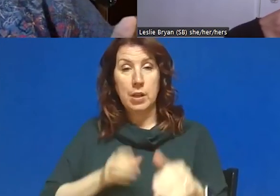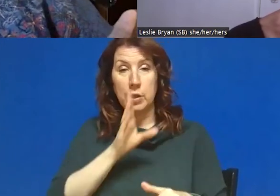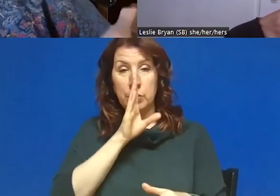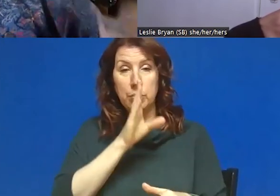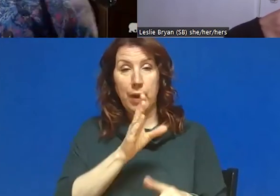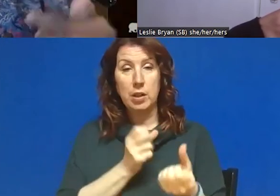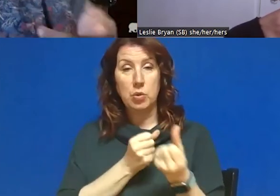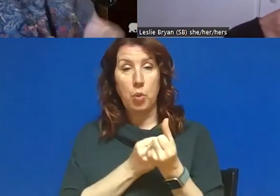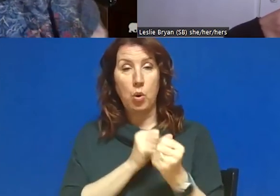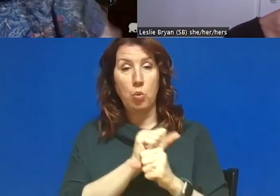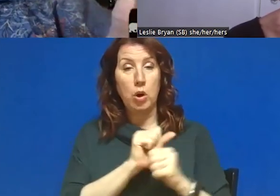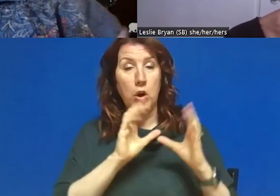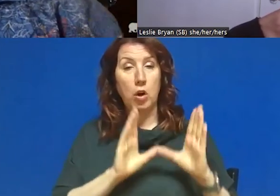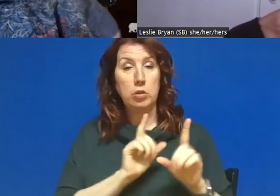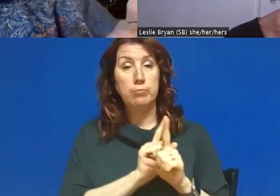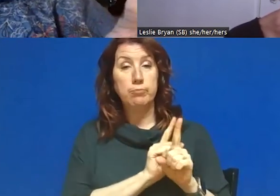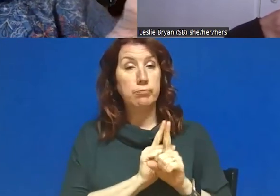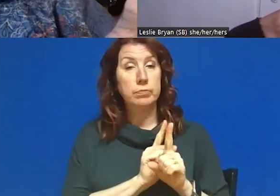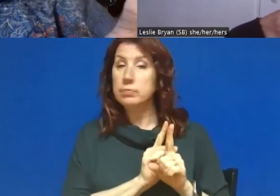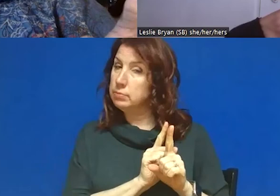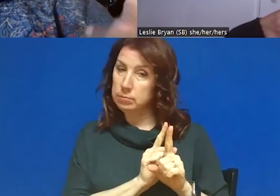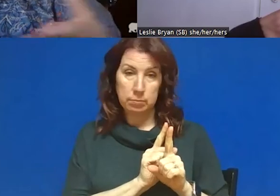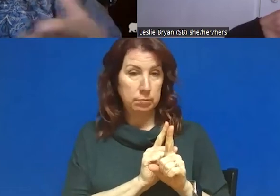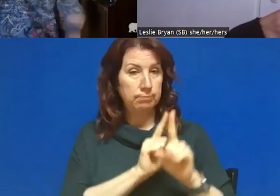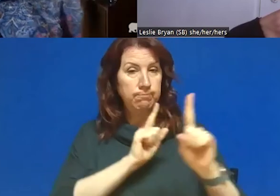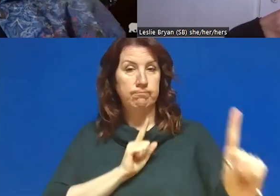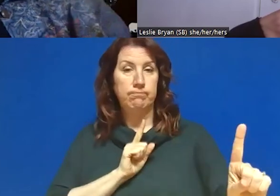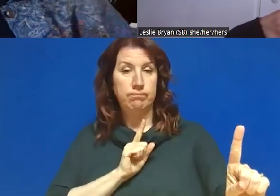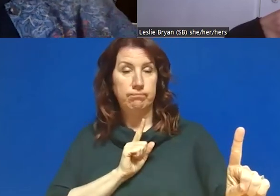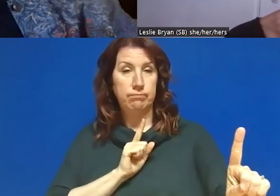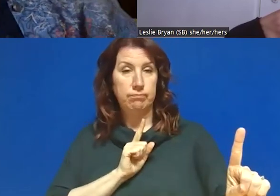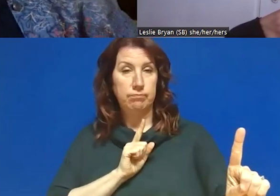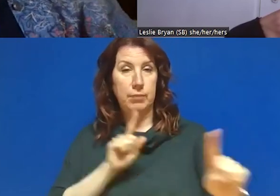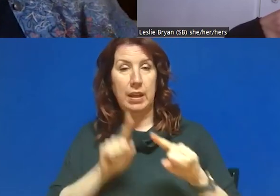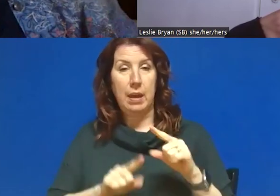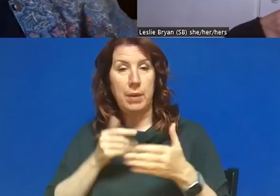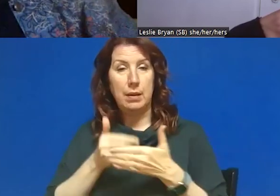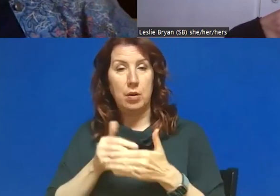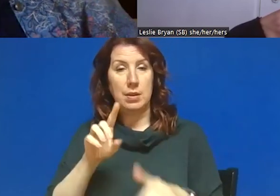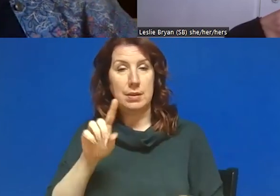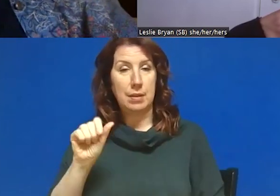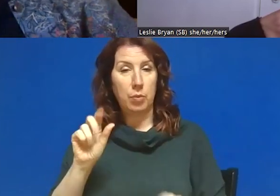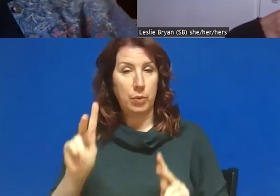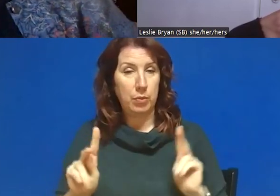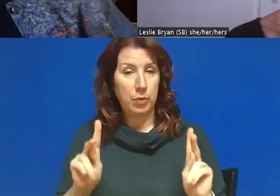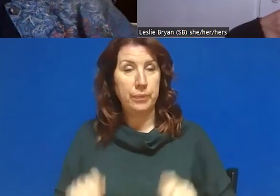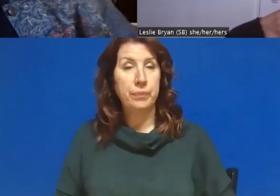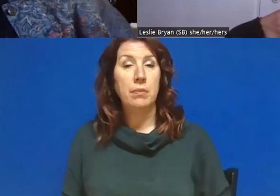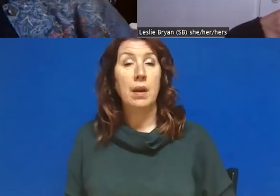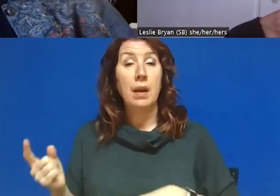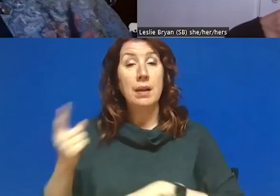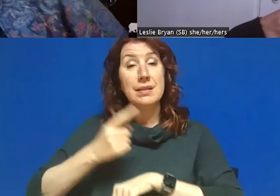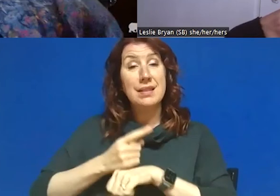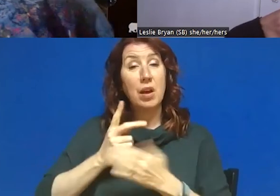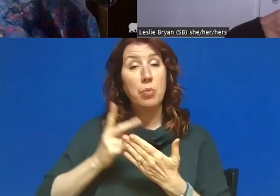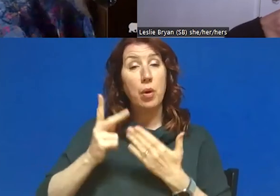workers like could no longer be around disabled folks. Certain day programs shut